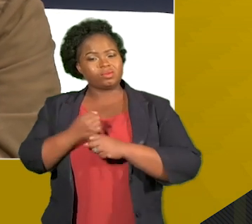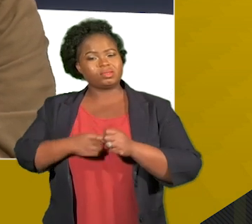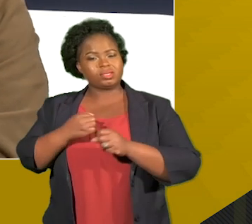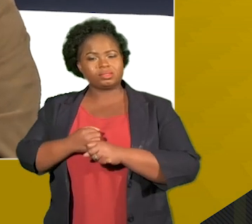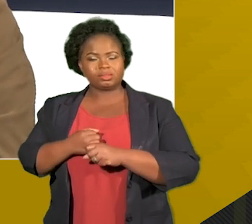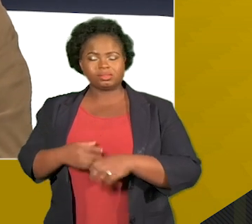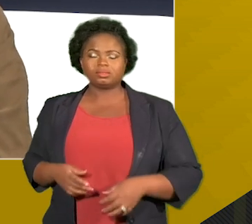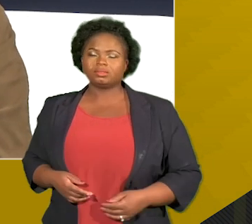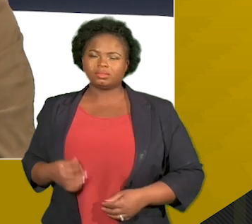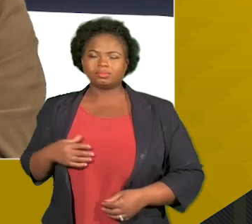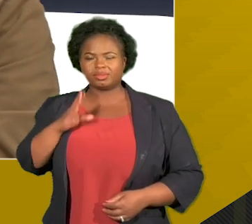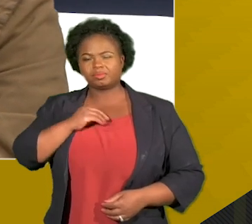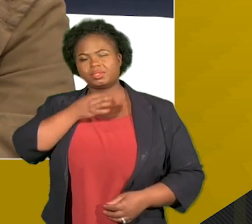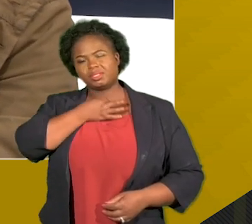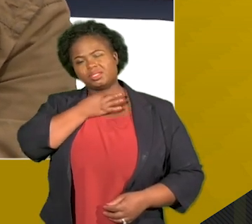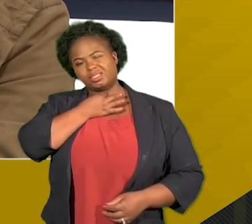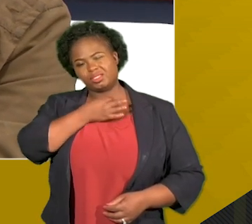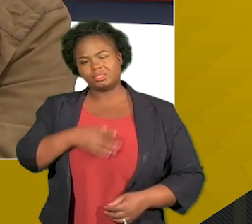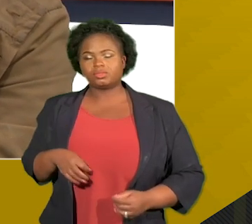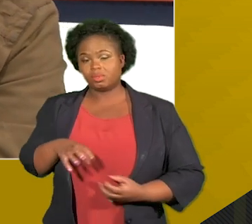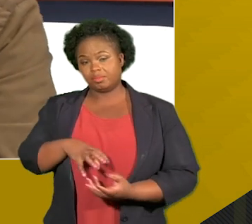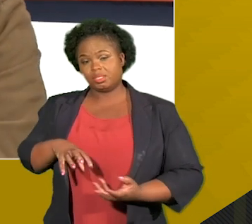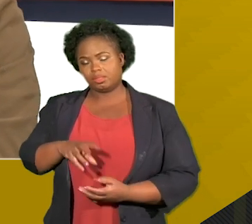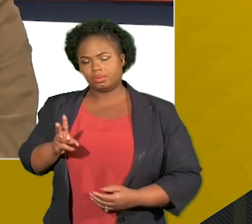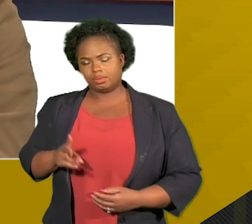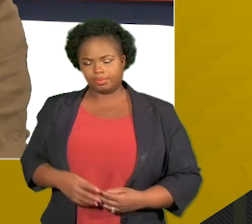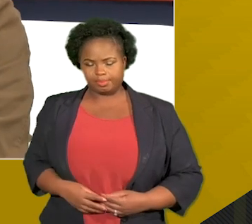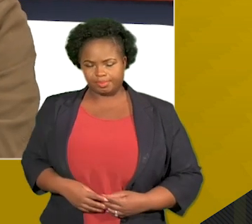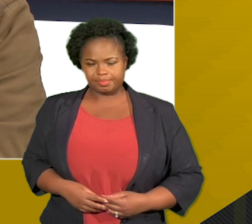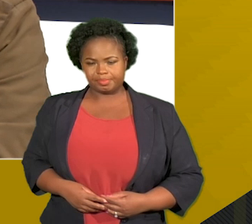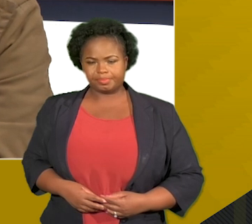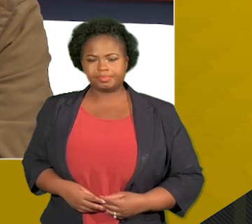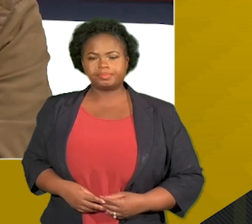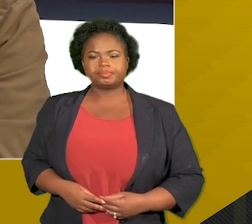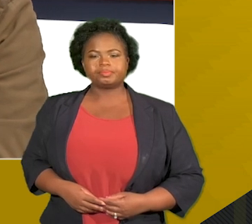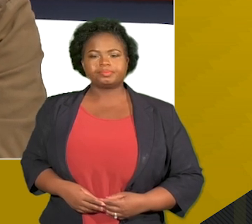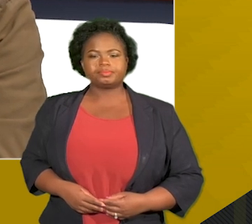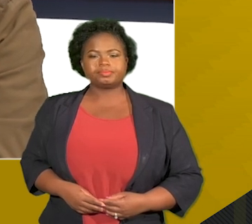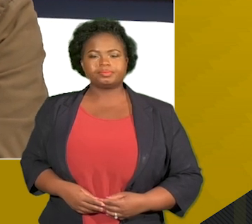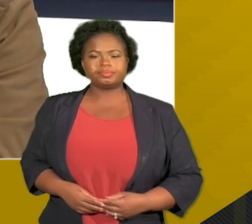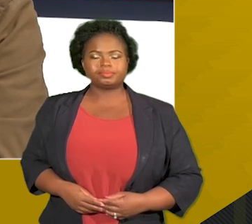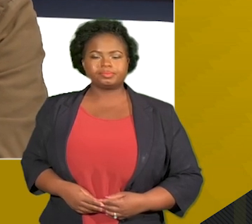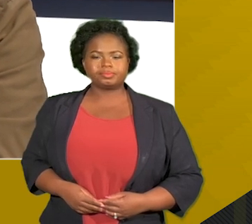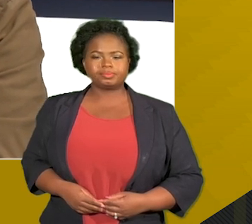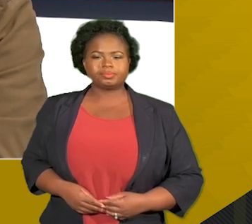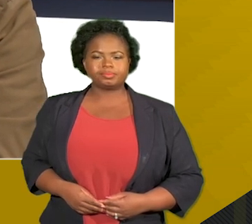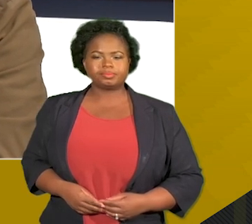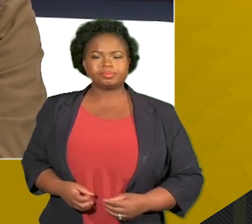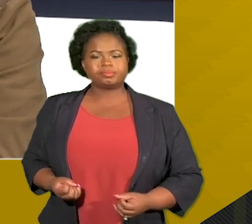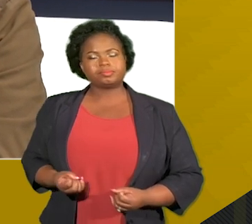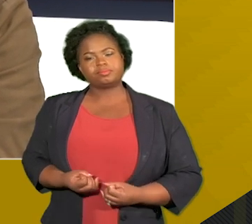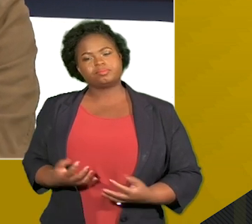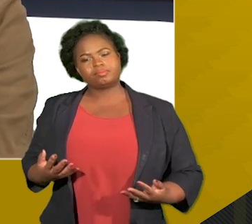Thetha Nesingesi mntakwethu. It's fine. Yeah, and as mix and I'm challenged. Nakanjani? Yeah. Thetha. Most